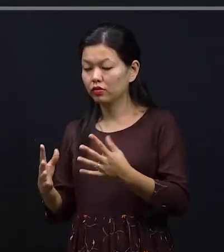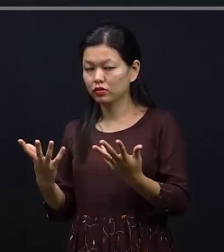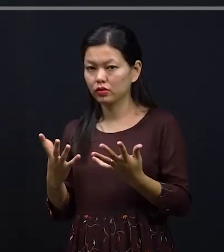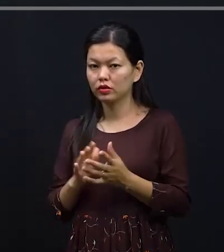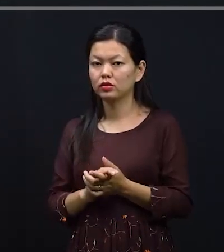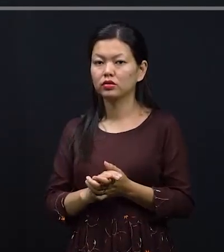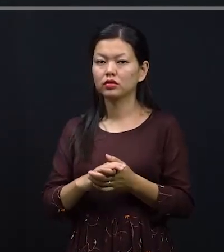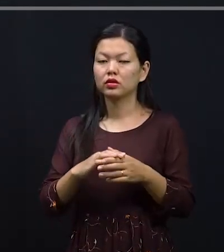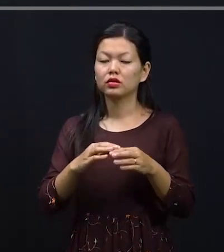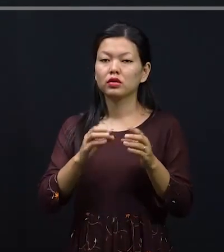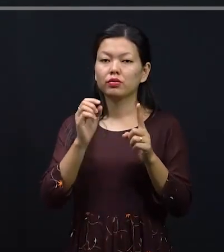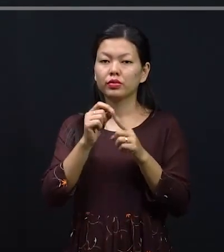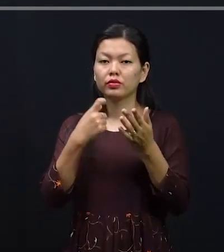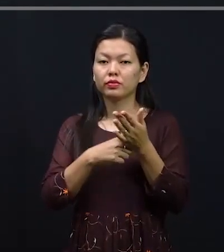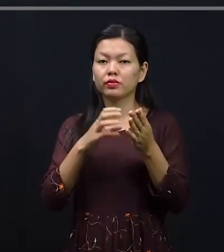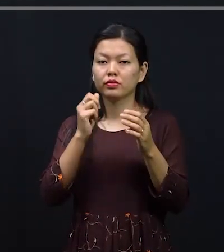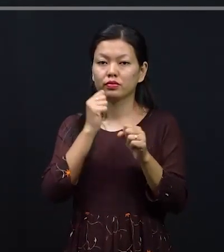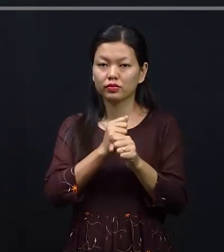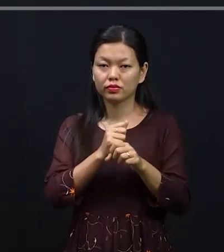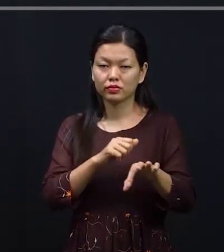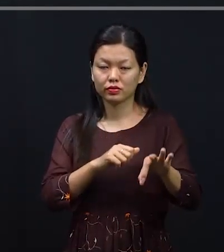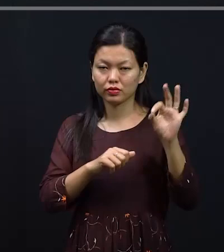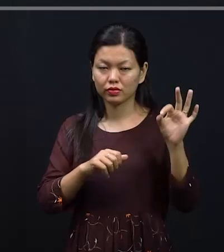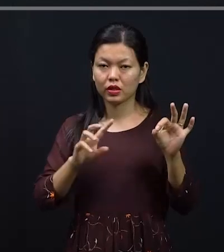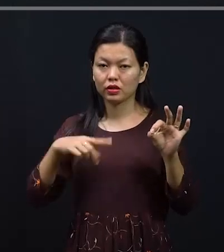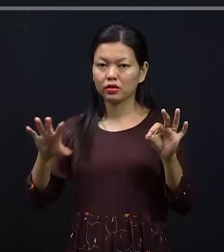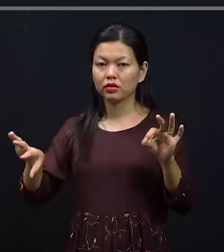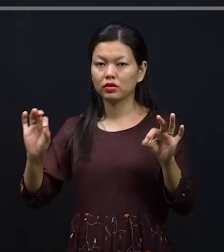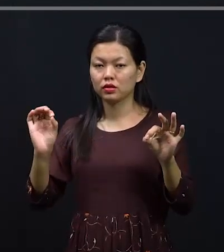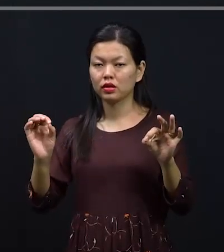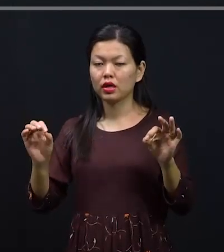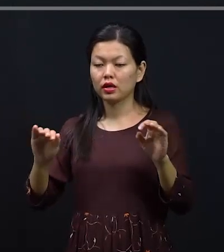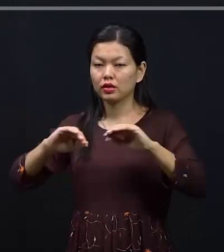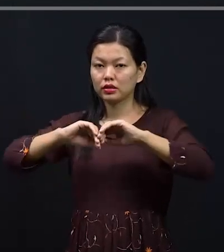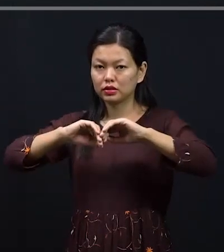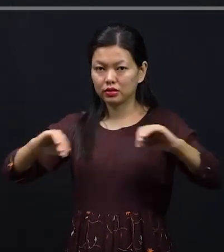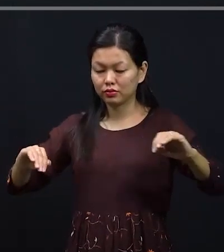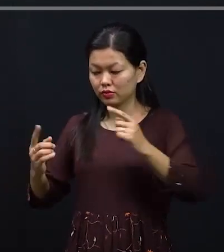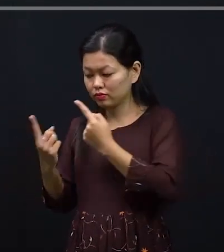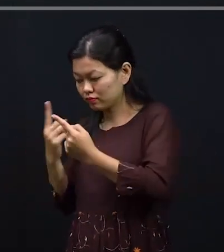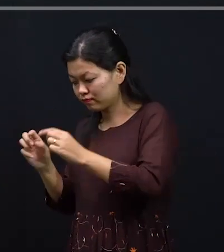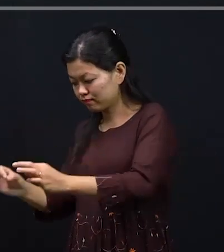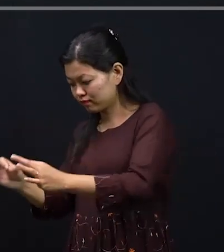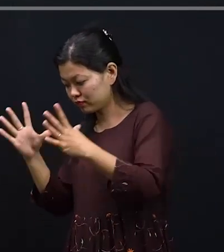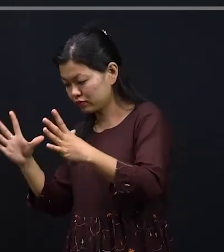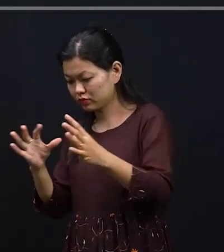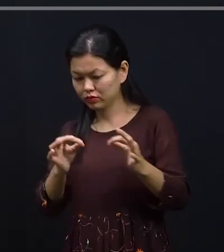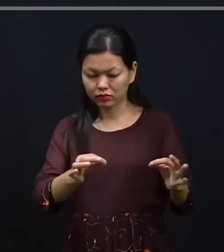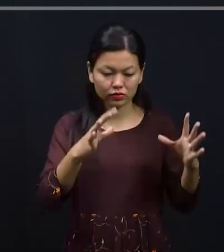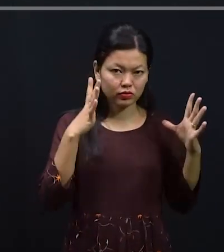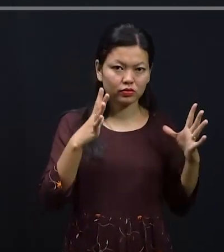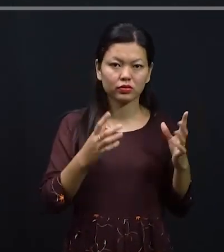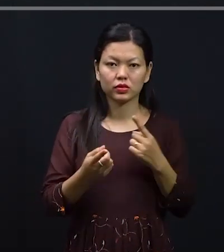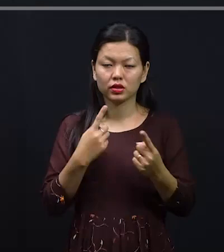progenies and observed separately. And so they found out that these bacteria, these viruses consisting of radioactive sulfur,